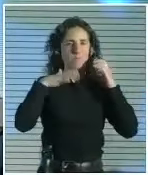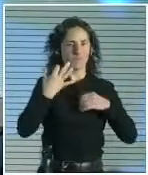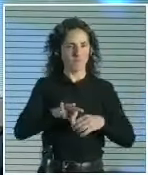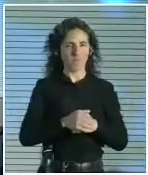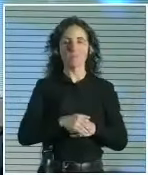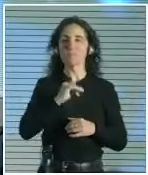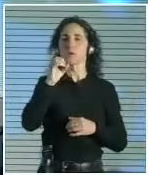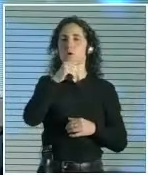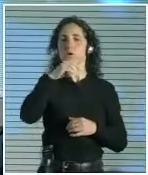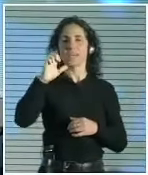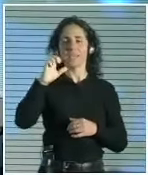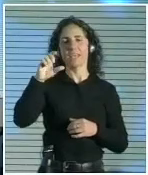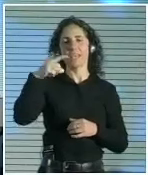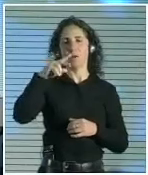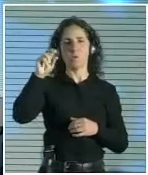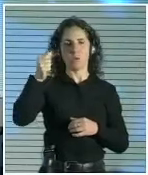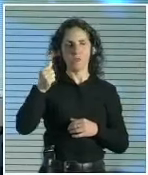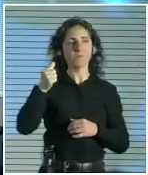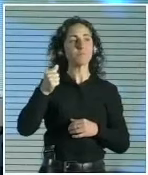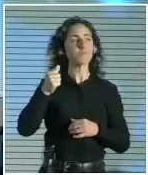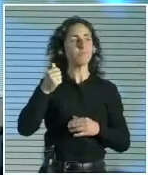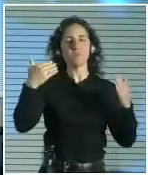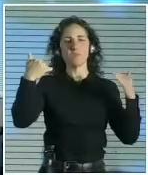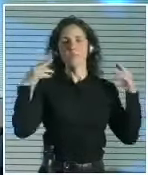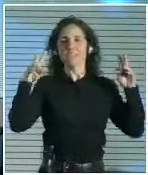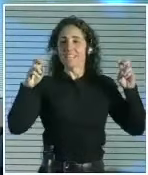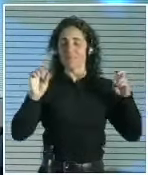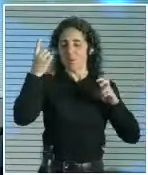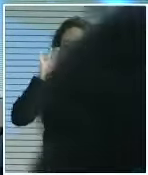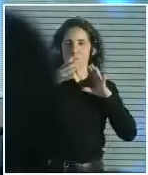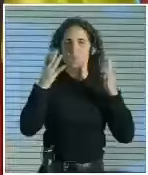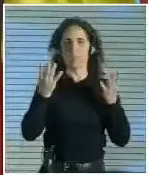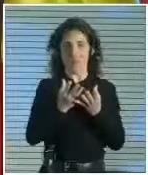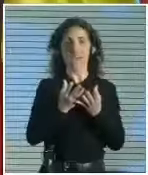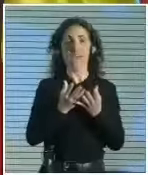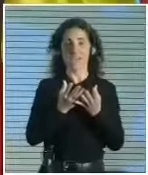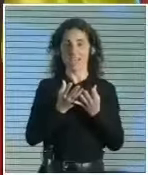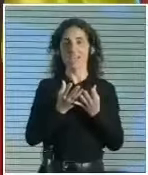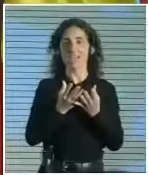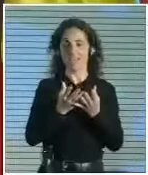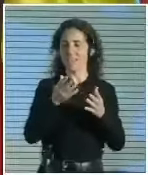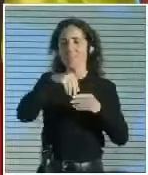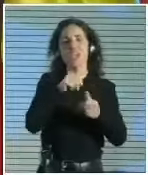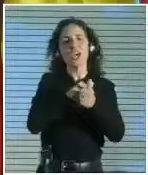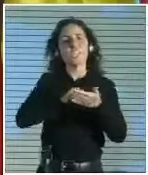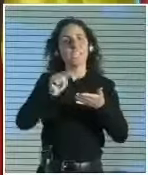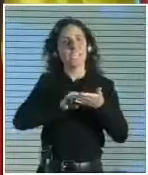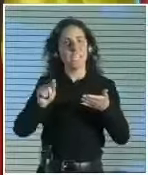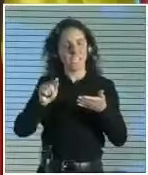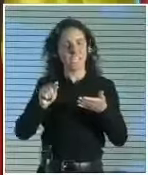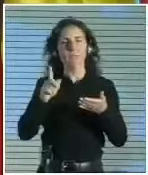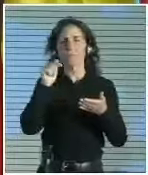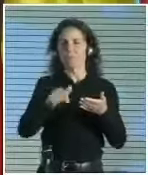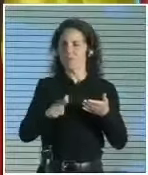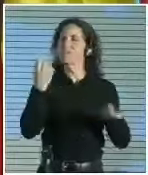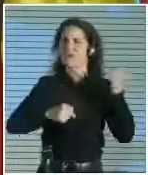of the One Planet Network Secretariat in UNEP. The One Planet Network, I guess, is an action framework on its own, a very